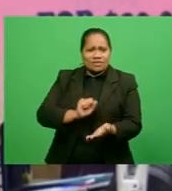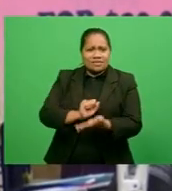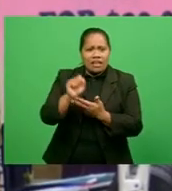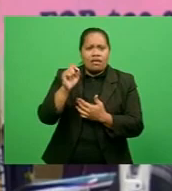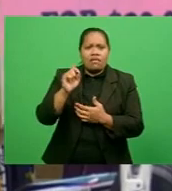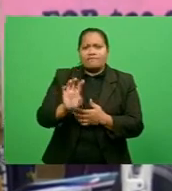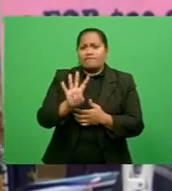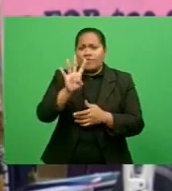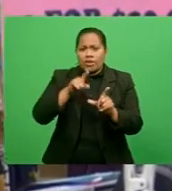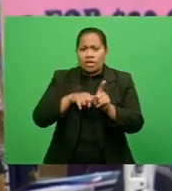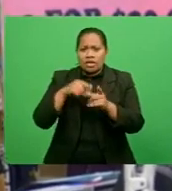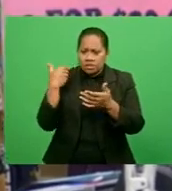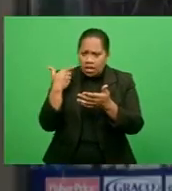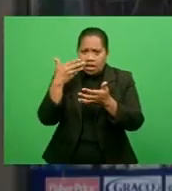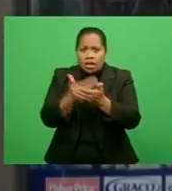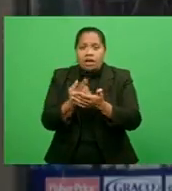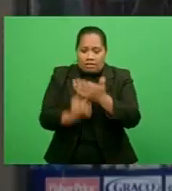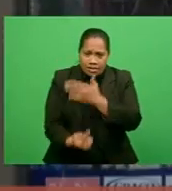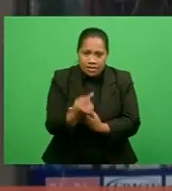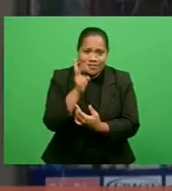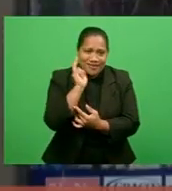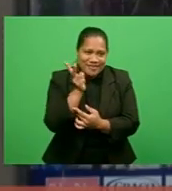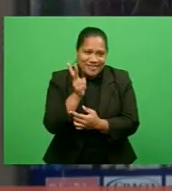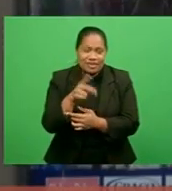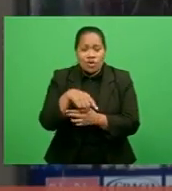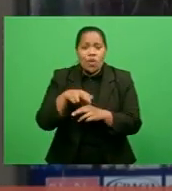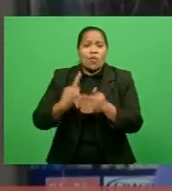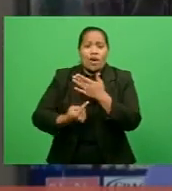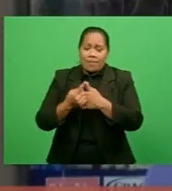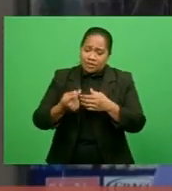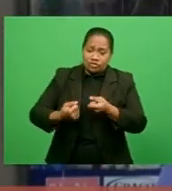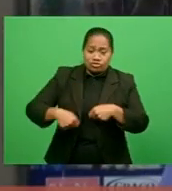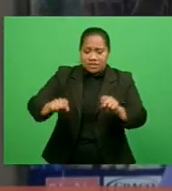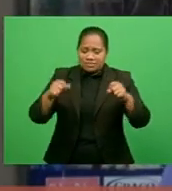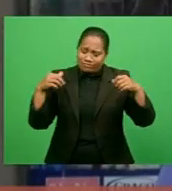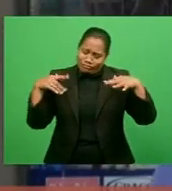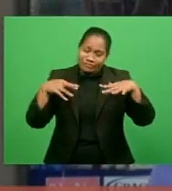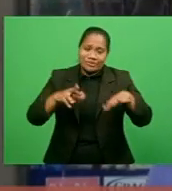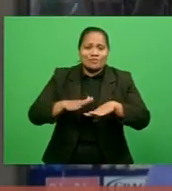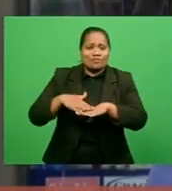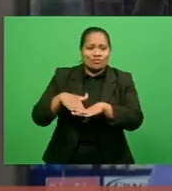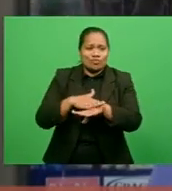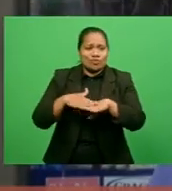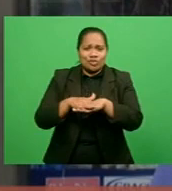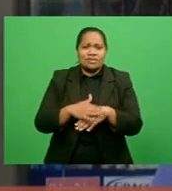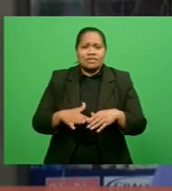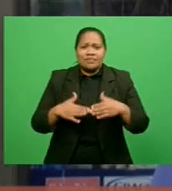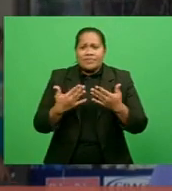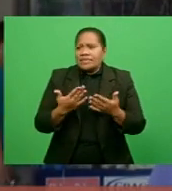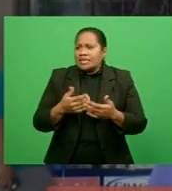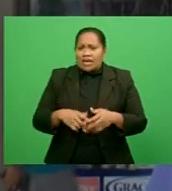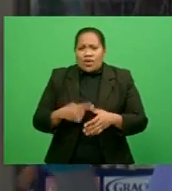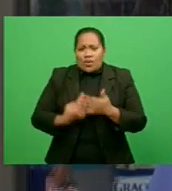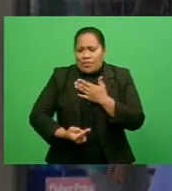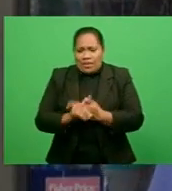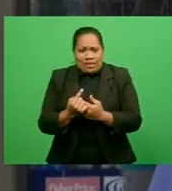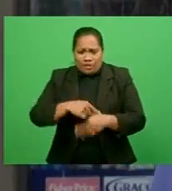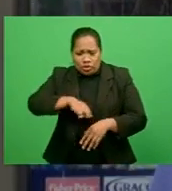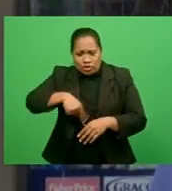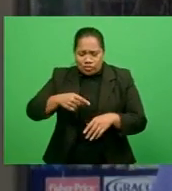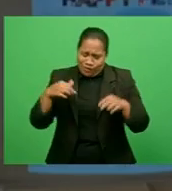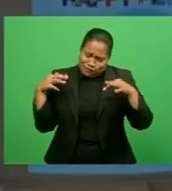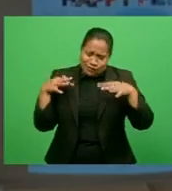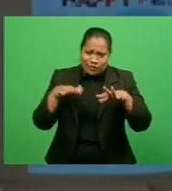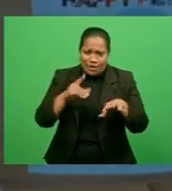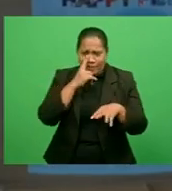The streets flooded with blue. This may be the only event happening in SUVA for some time, which hasn't happened in the last 6 months. So we are